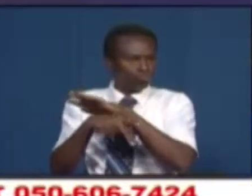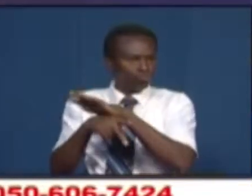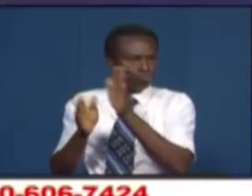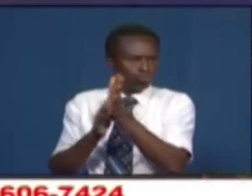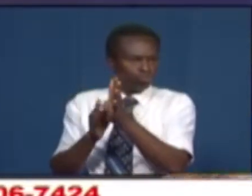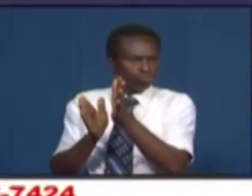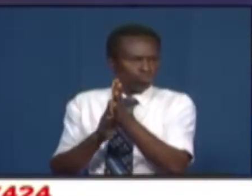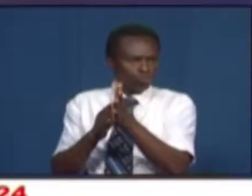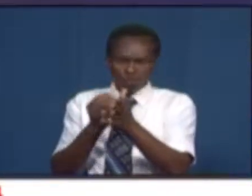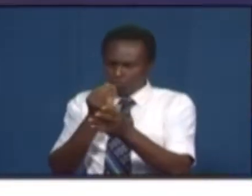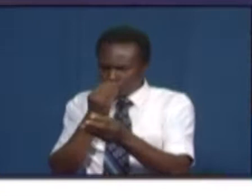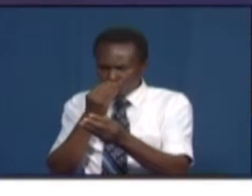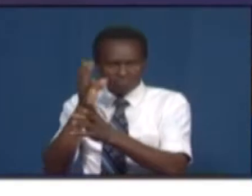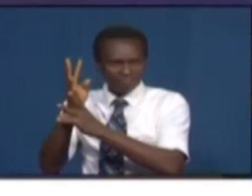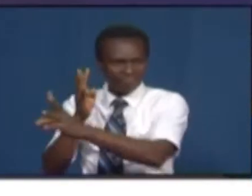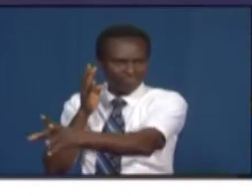says,